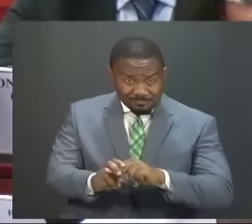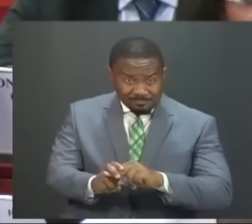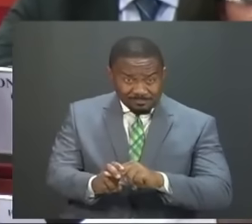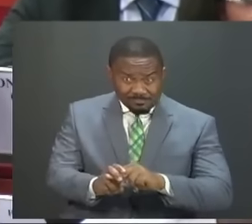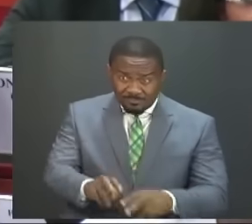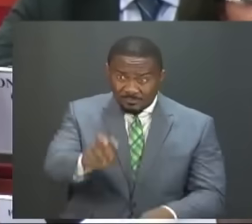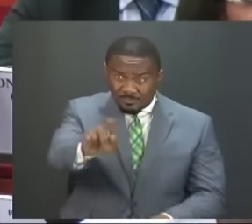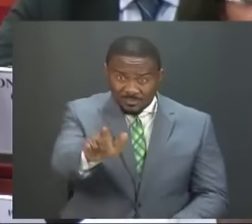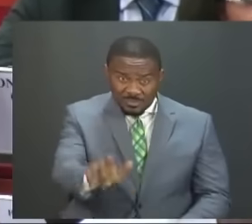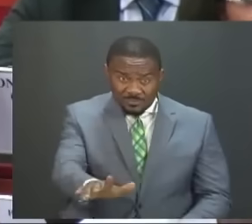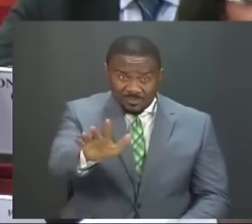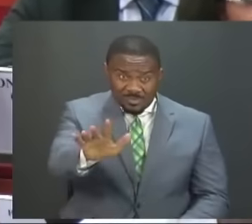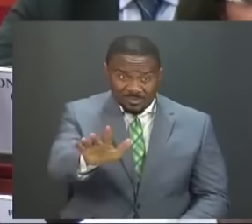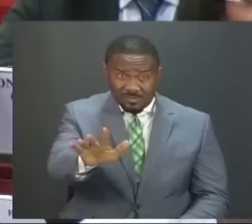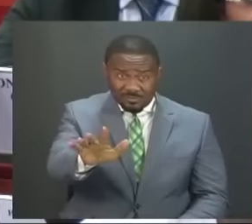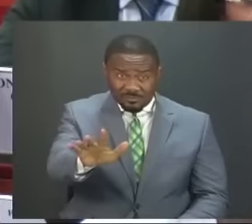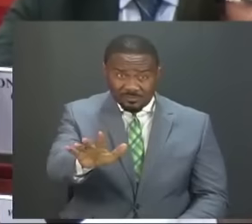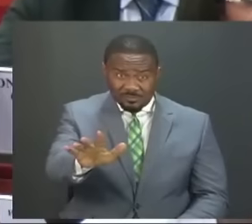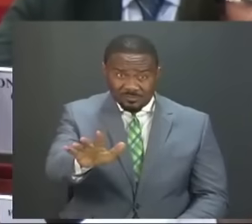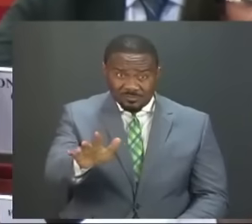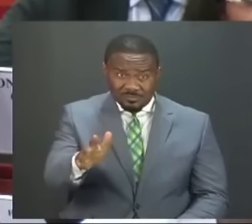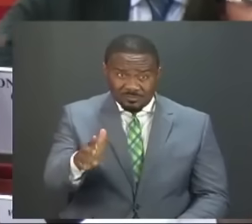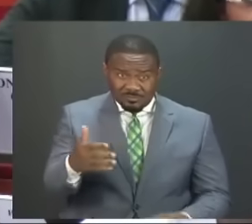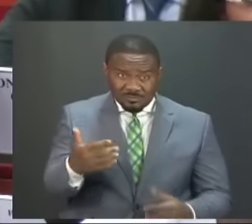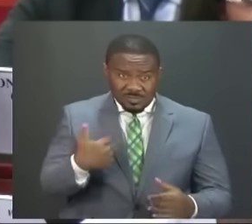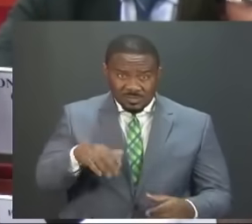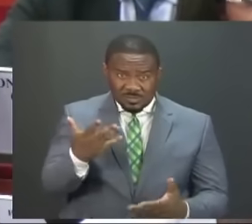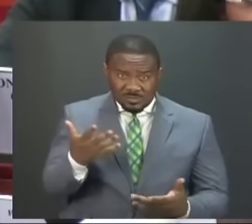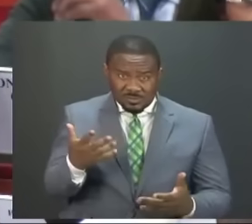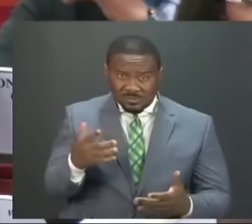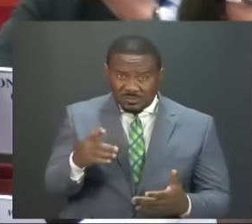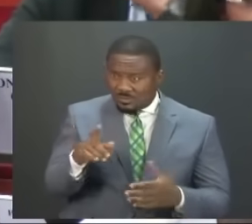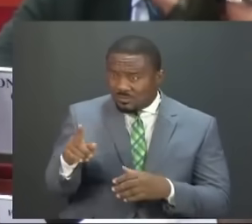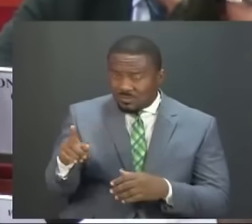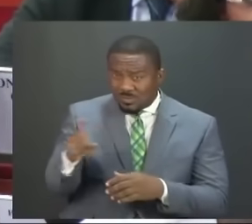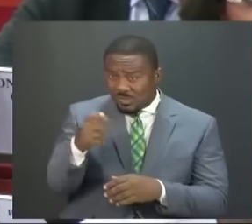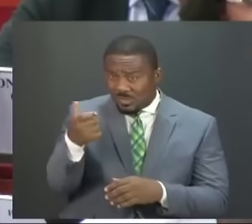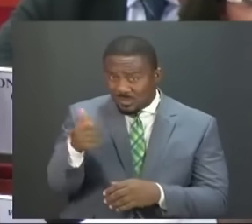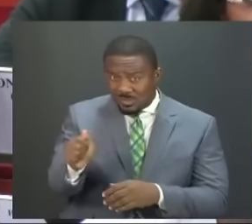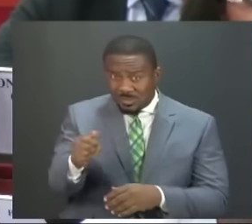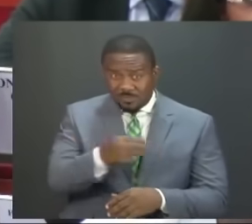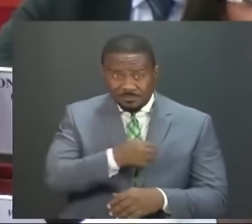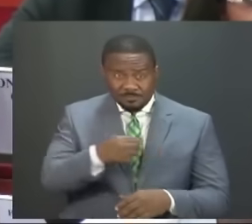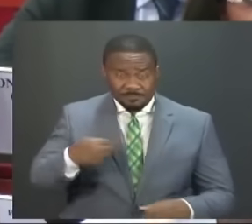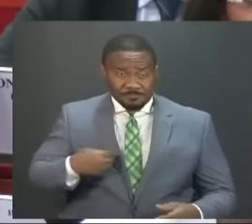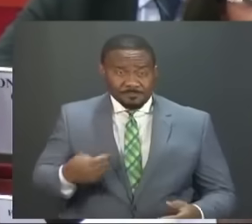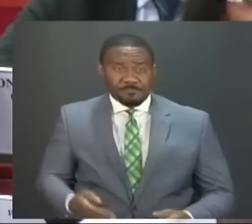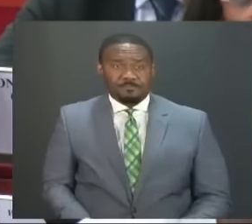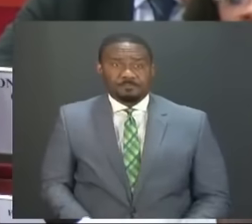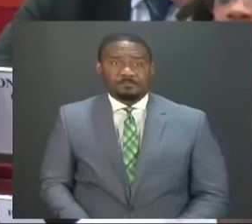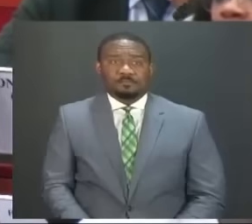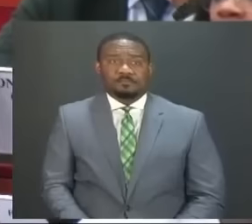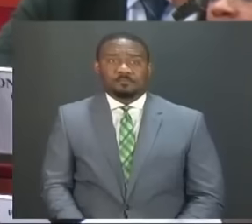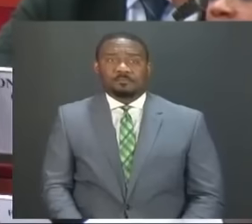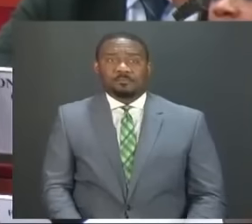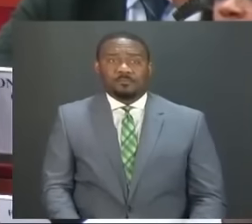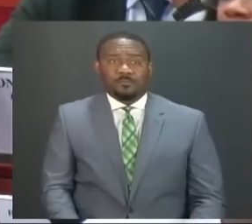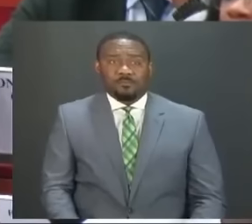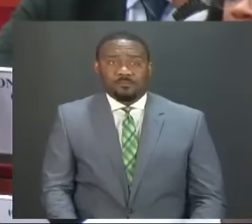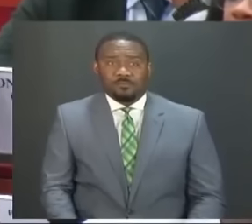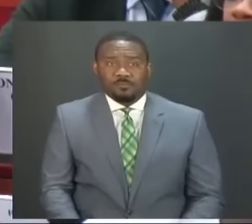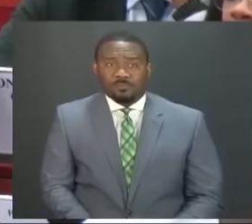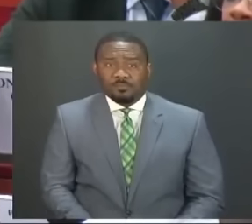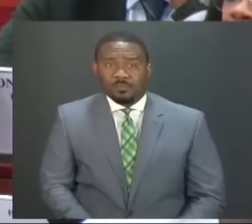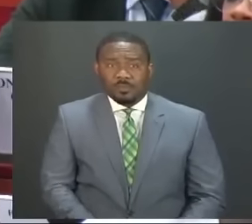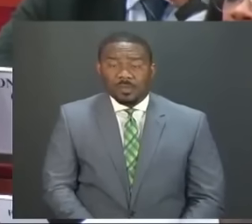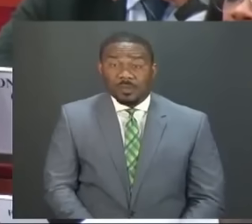25 of you, when we have 110 members on the majority side. Mr. Speaker, for you to let us use